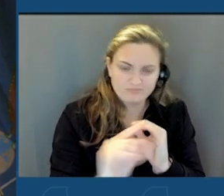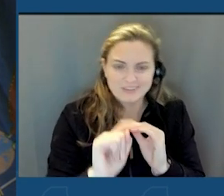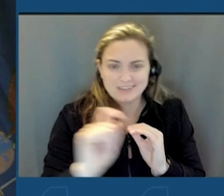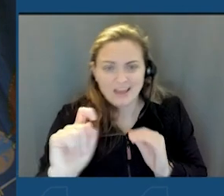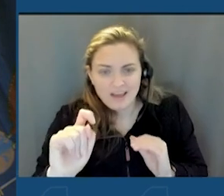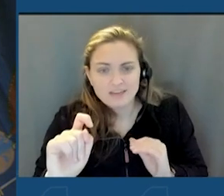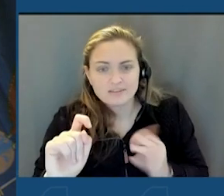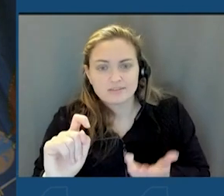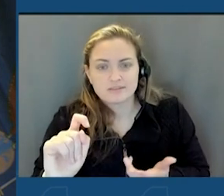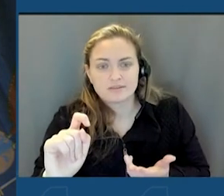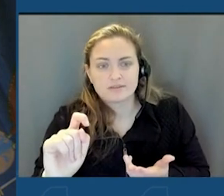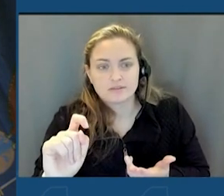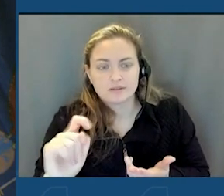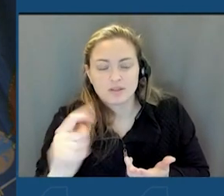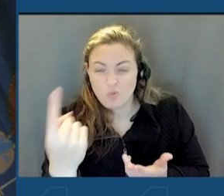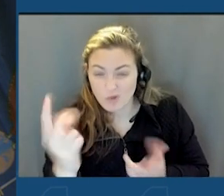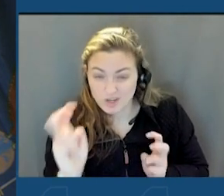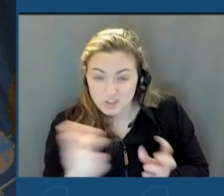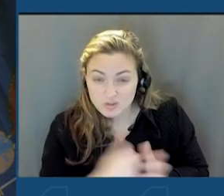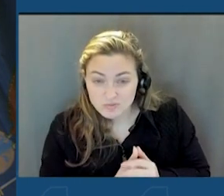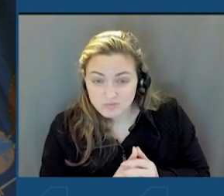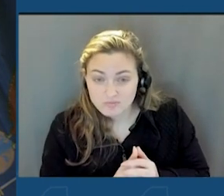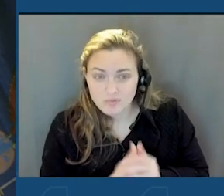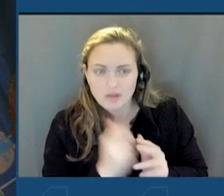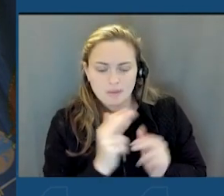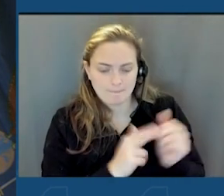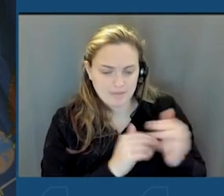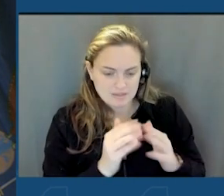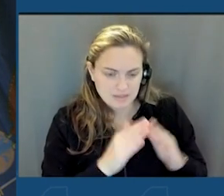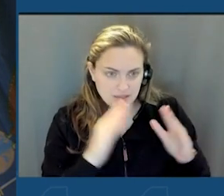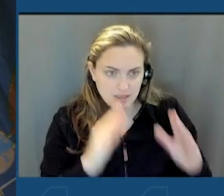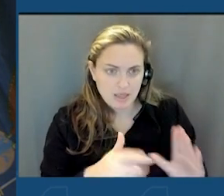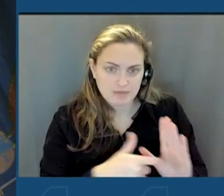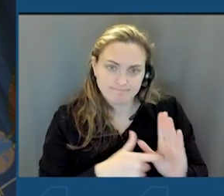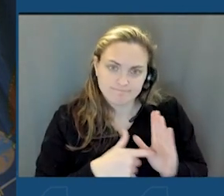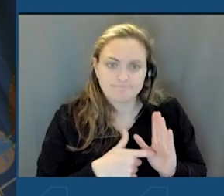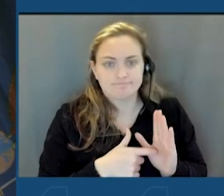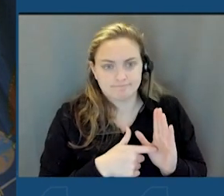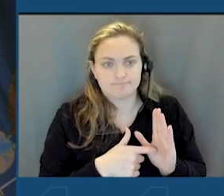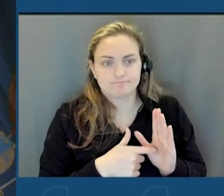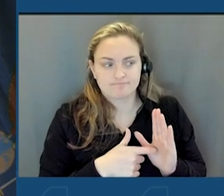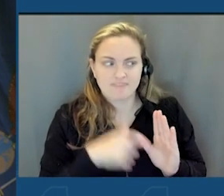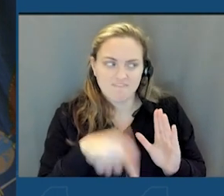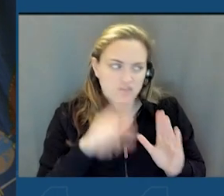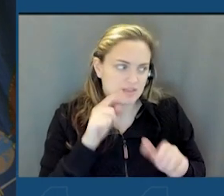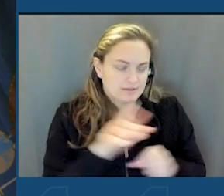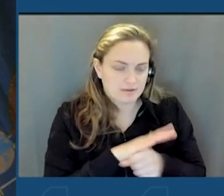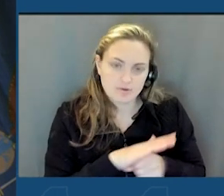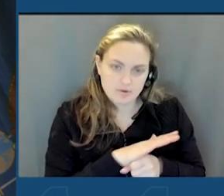region. That one issue is building the housing that we need in this region.